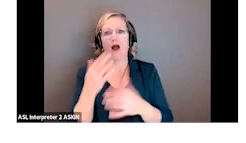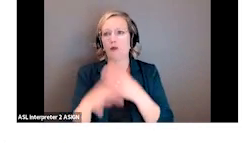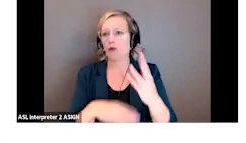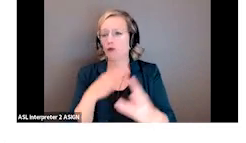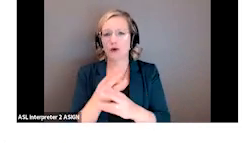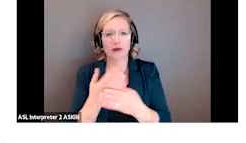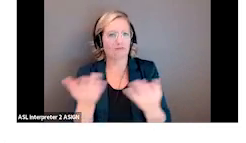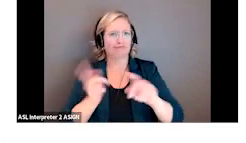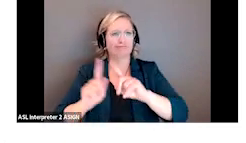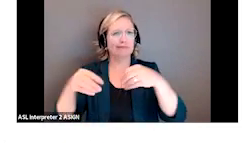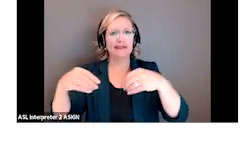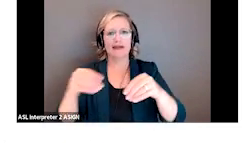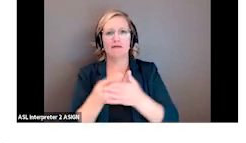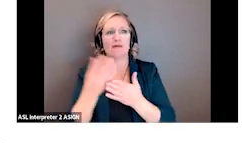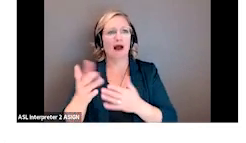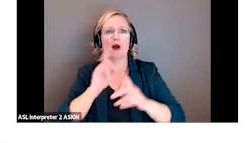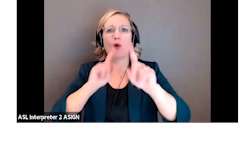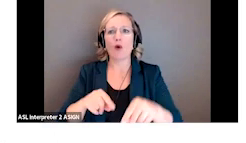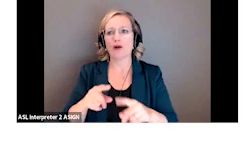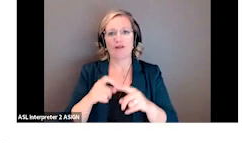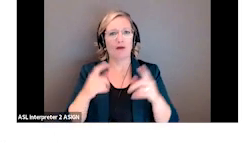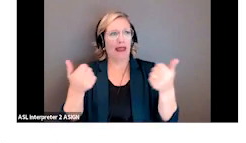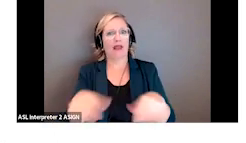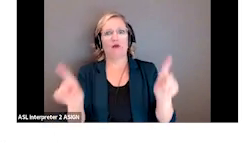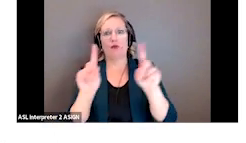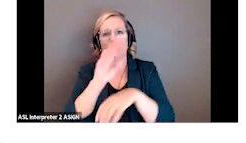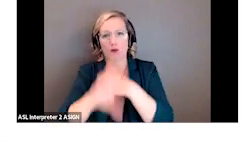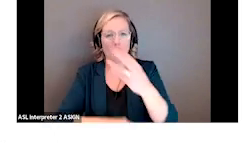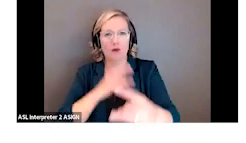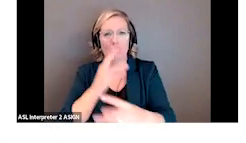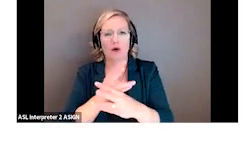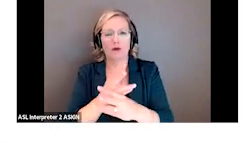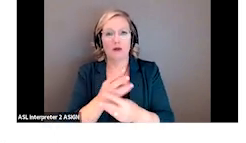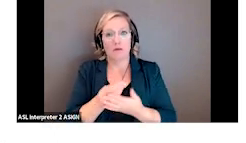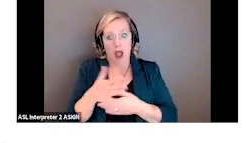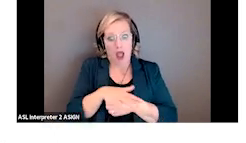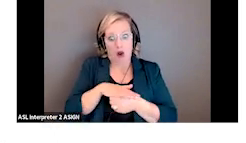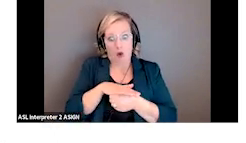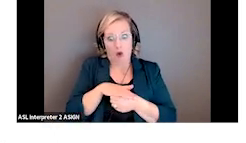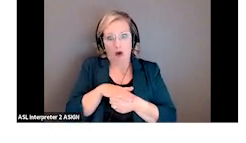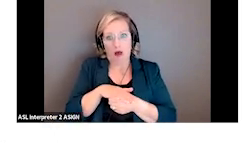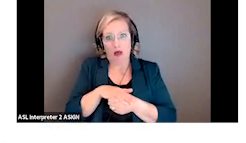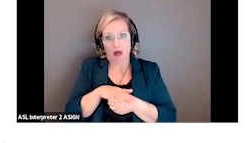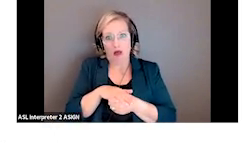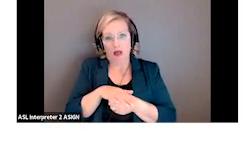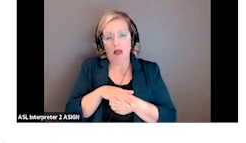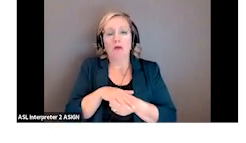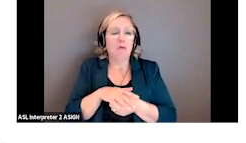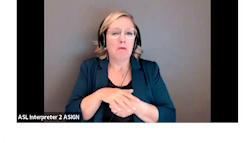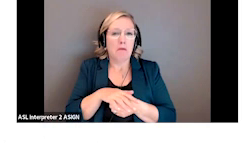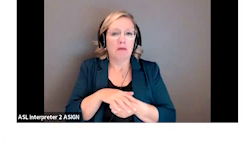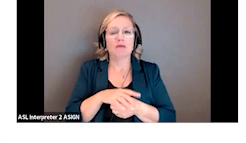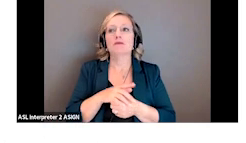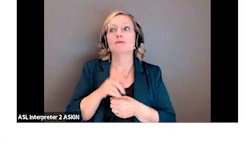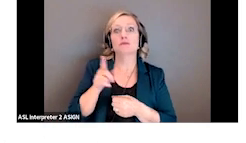and the like, a lot of times it's being built locally and that's not a problem. But if we do have parts of our product coming from overseas,